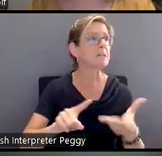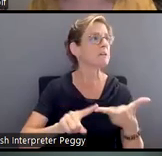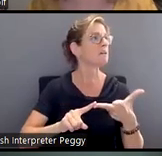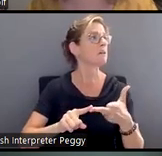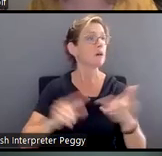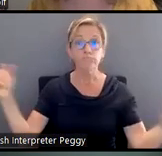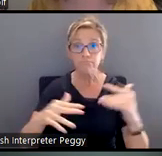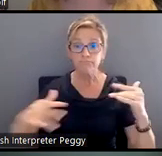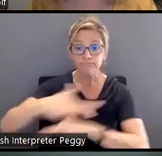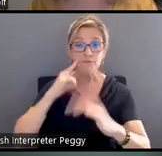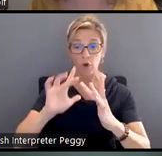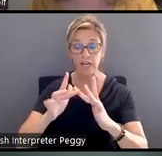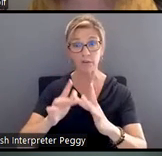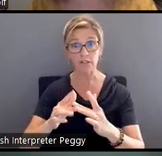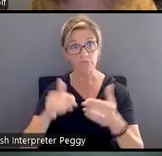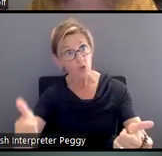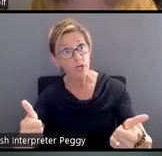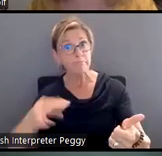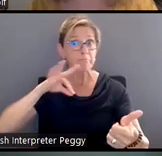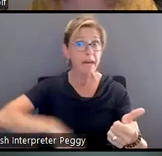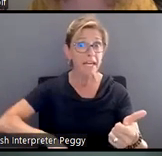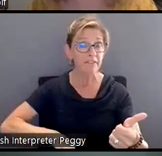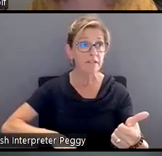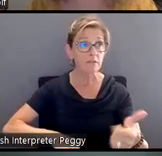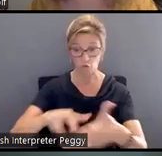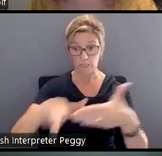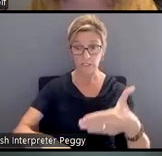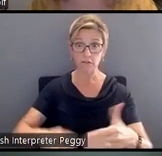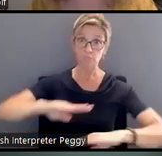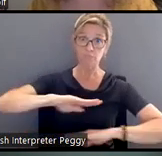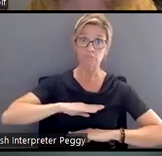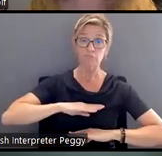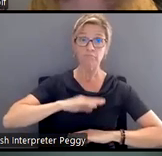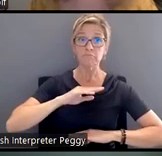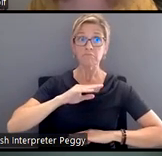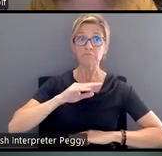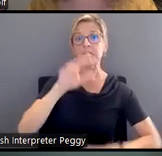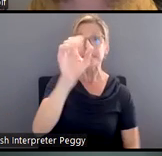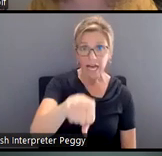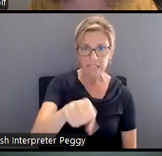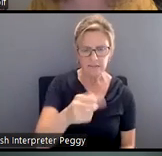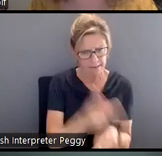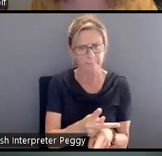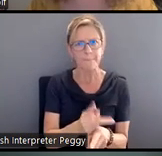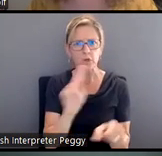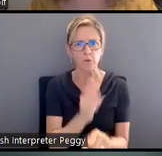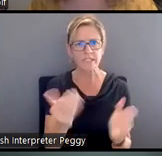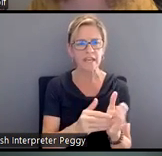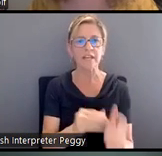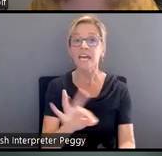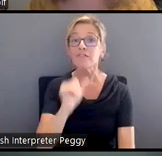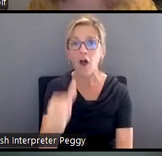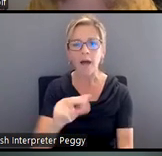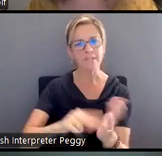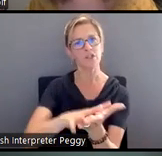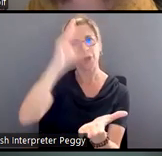yourself, did it bring the desired results? If yes, keep it. If no, what did we learn from what we did? What do we need to